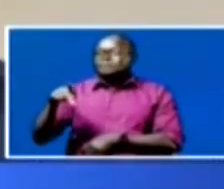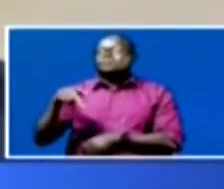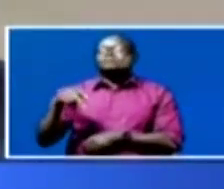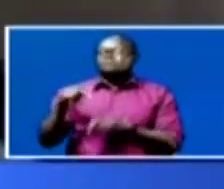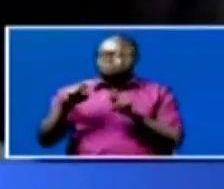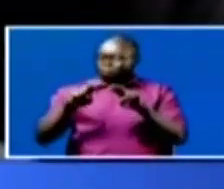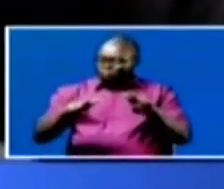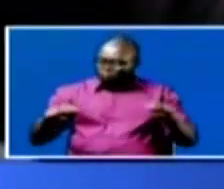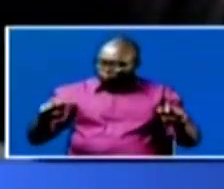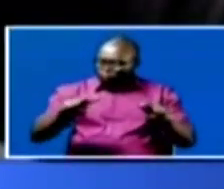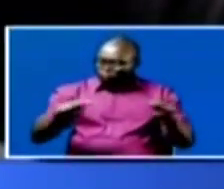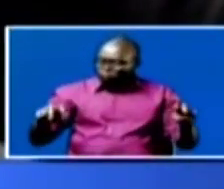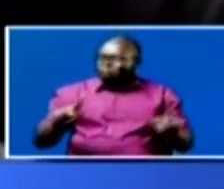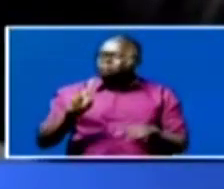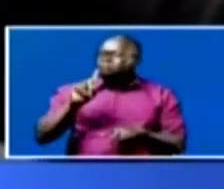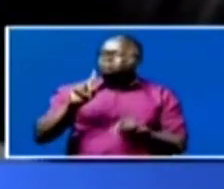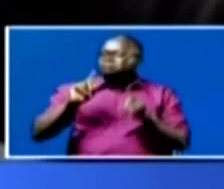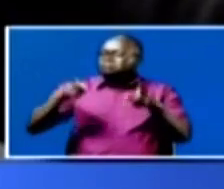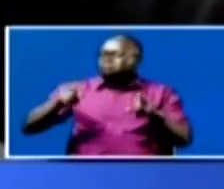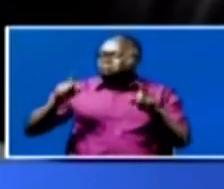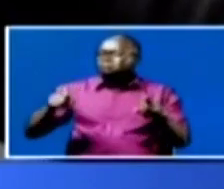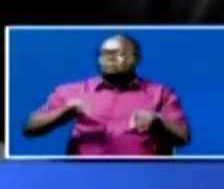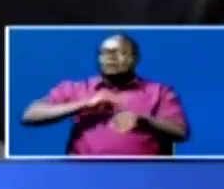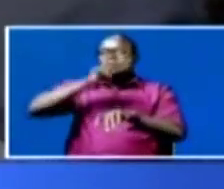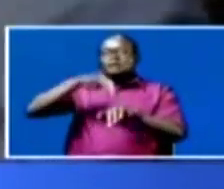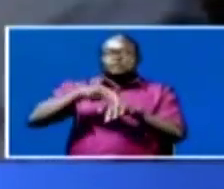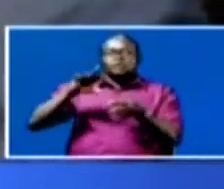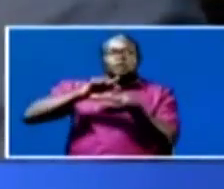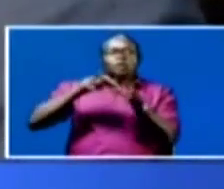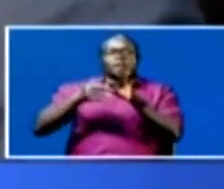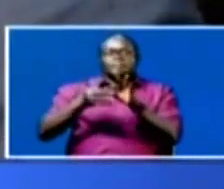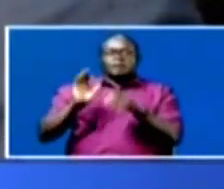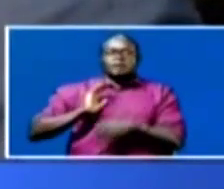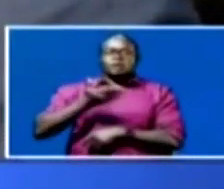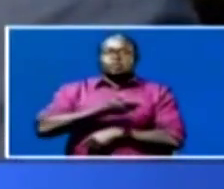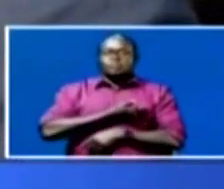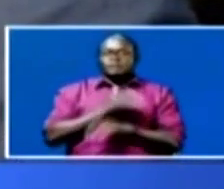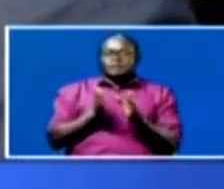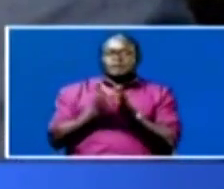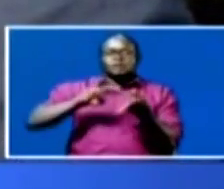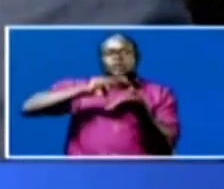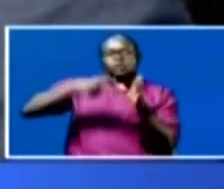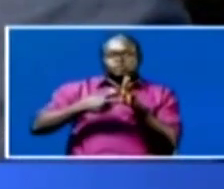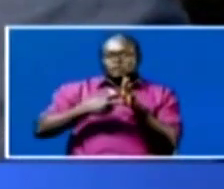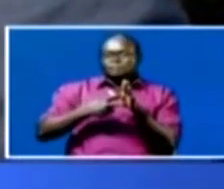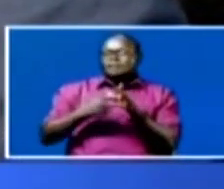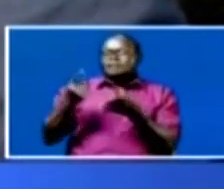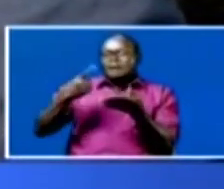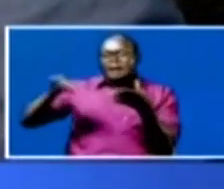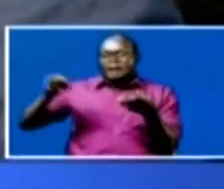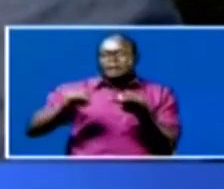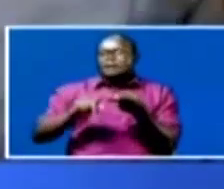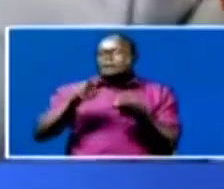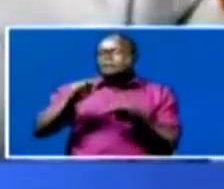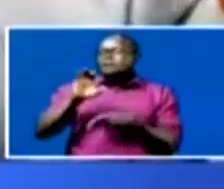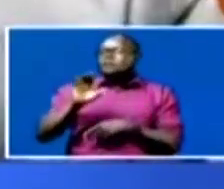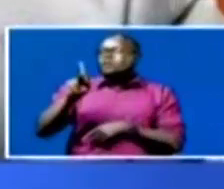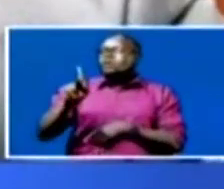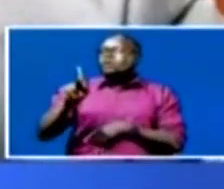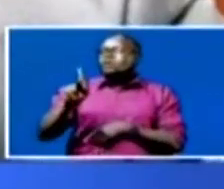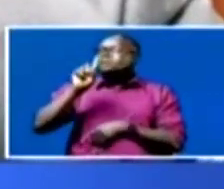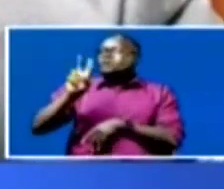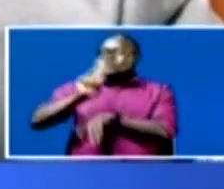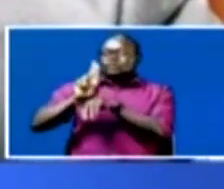further investigations on donations made to the National Olympics Committee of Kenya, NOC, and contracts between NOC and Nike, and utilization of monies